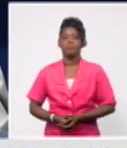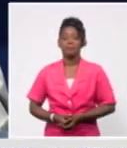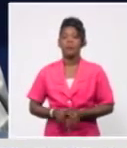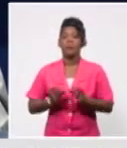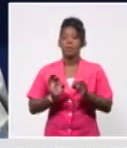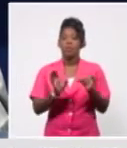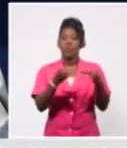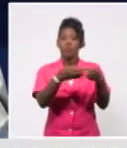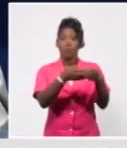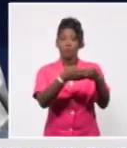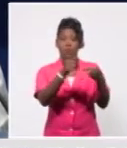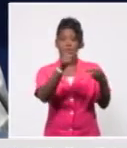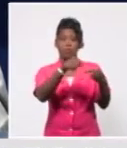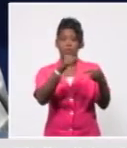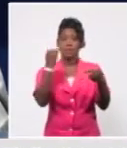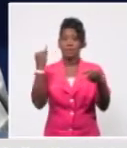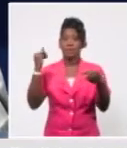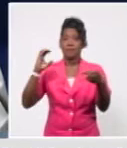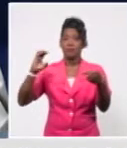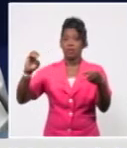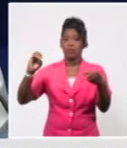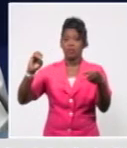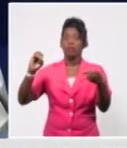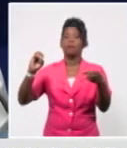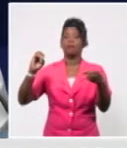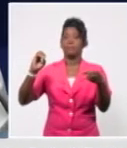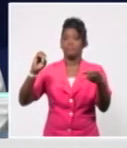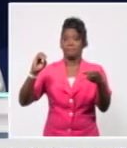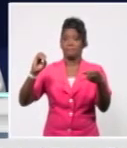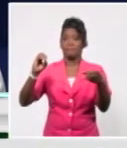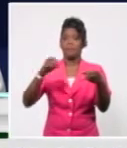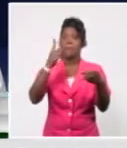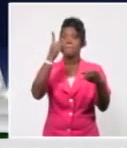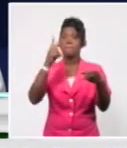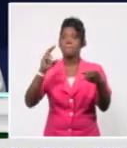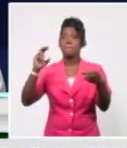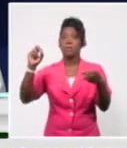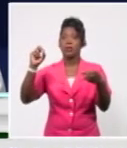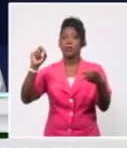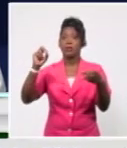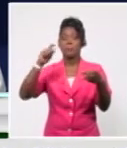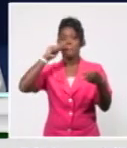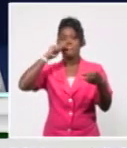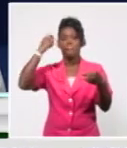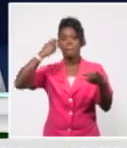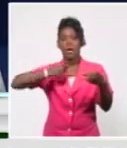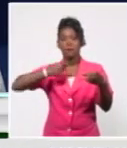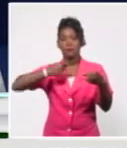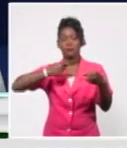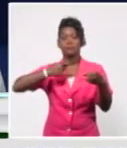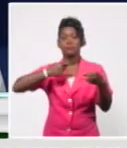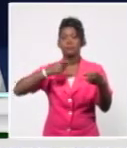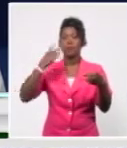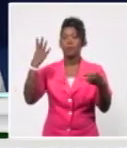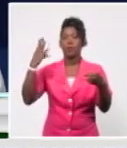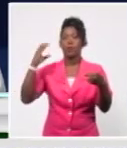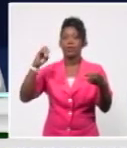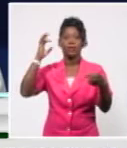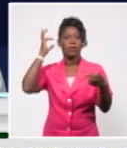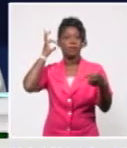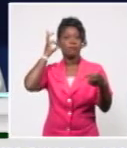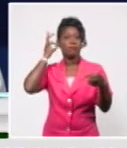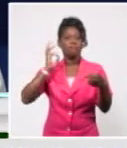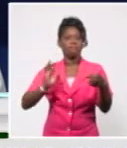58.6% of all positive cases on the island since the pandemic began have shown no symptoms at the time